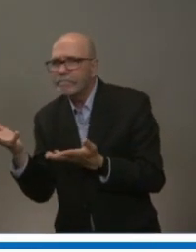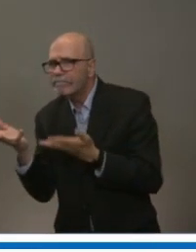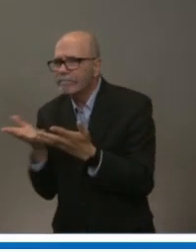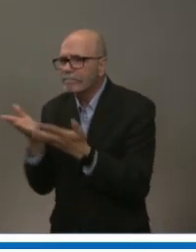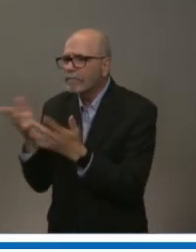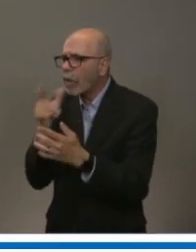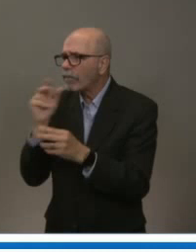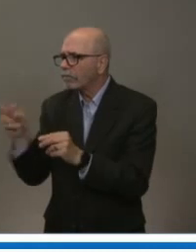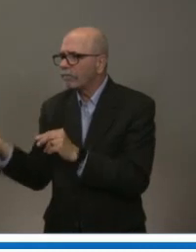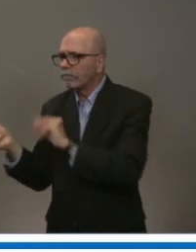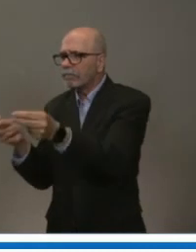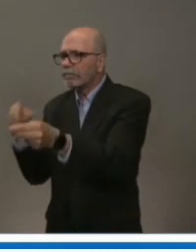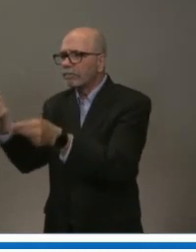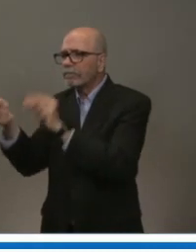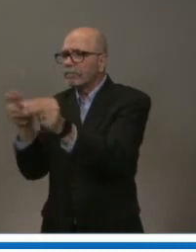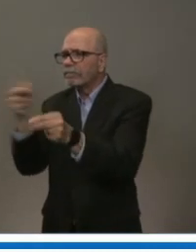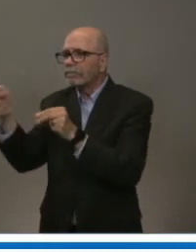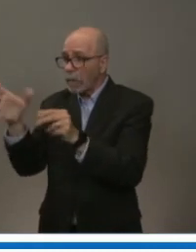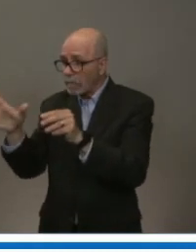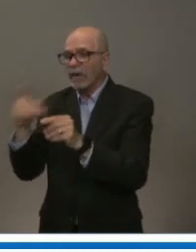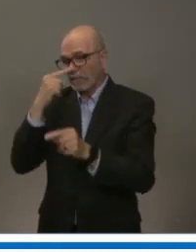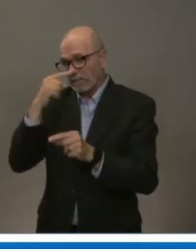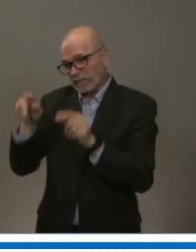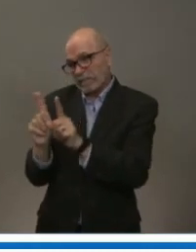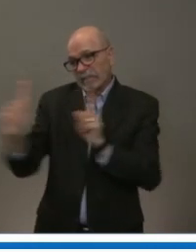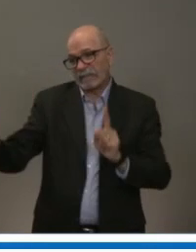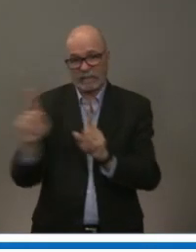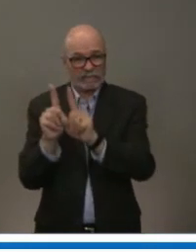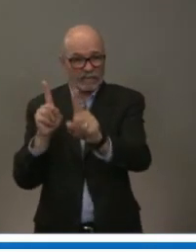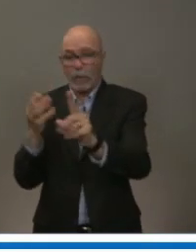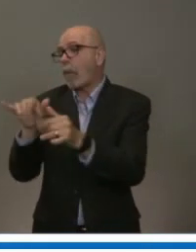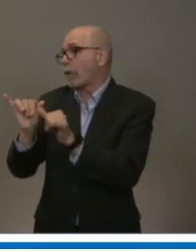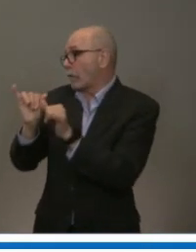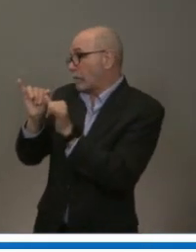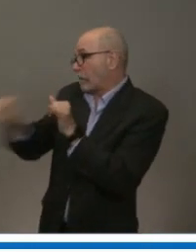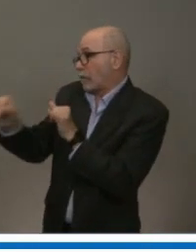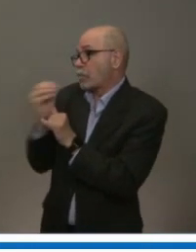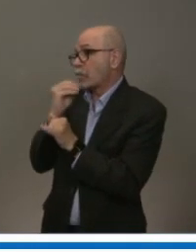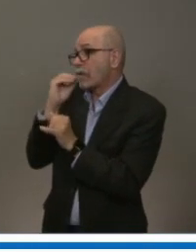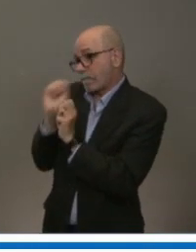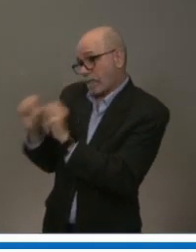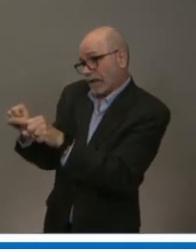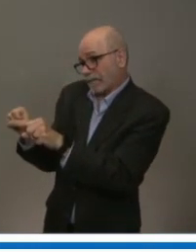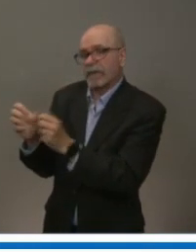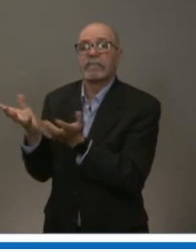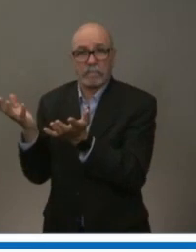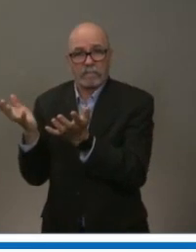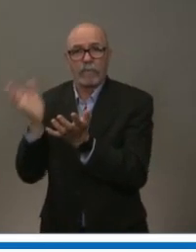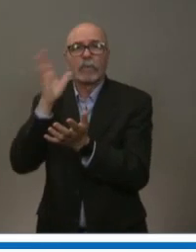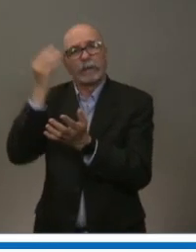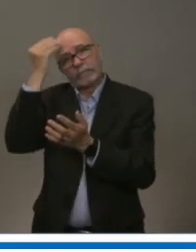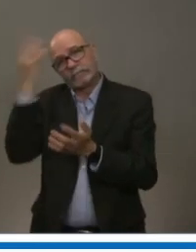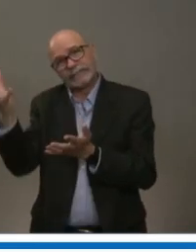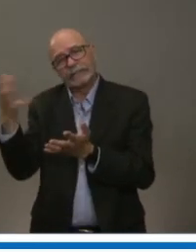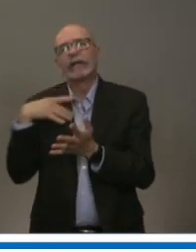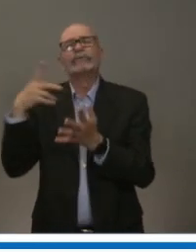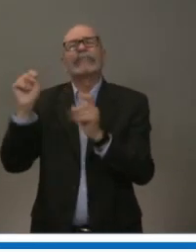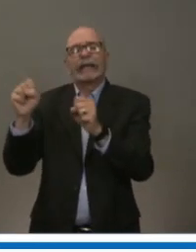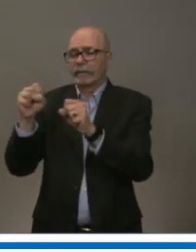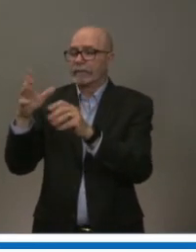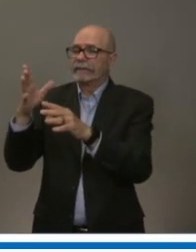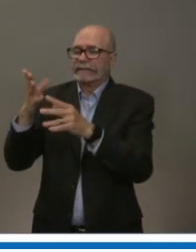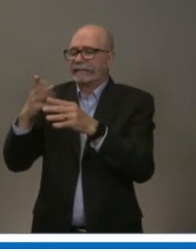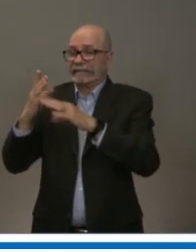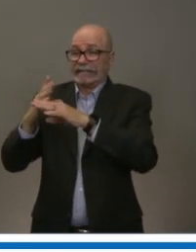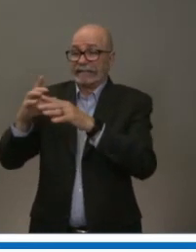contacts isolated. That's one of the key reasons of how we break the cycle of transmission by having that